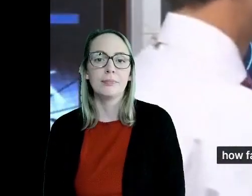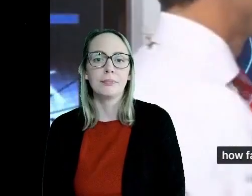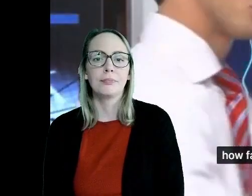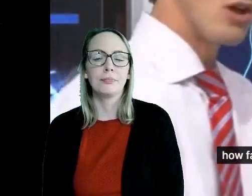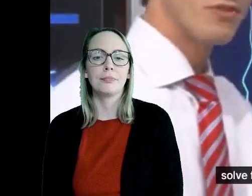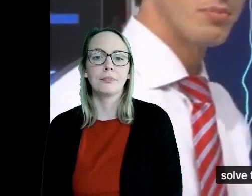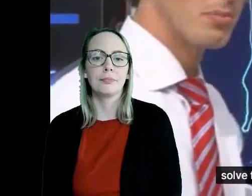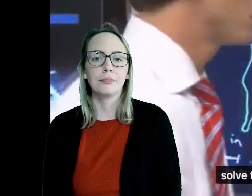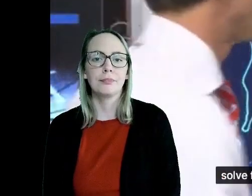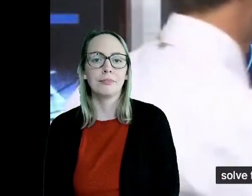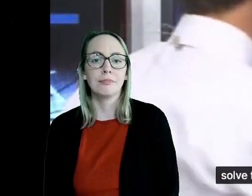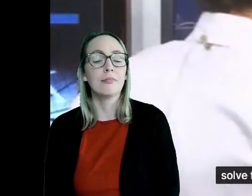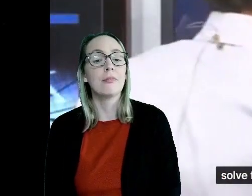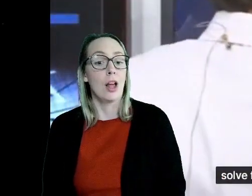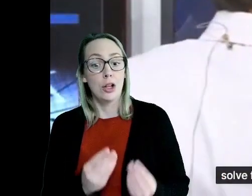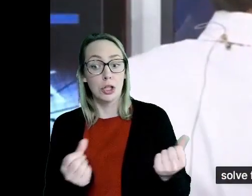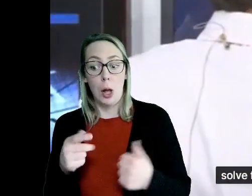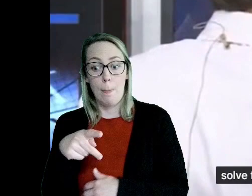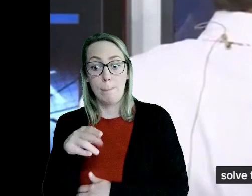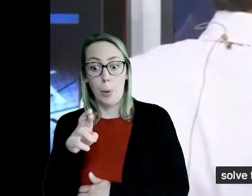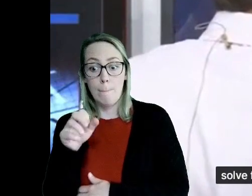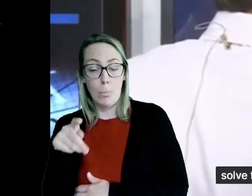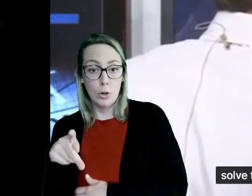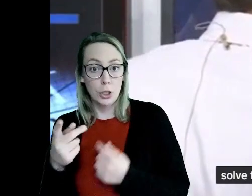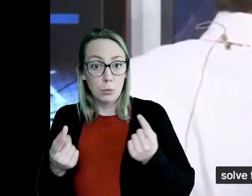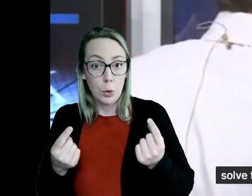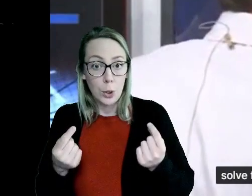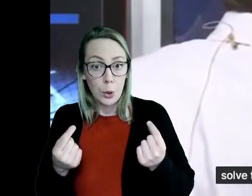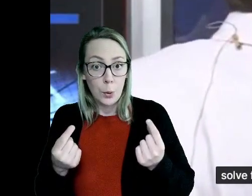Well, to solve for a proportion, we cross multiply.